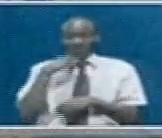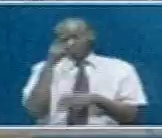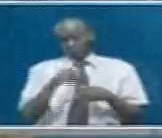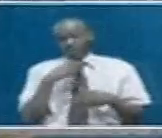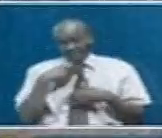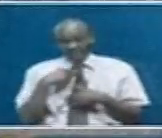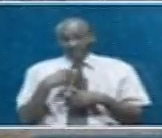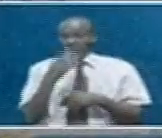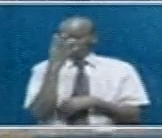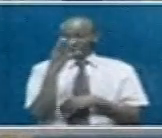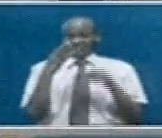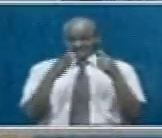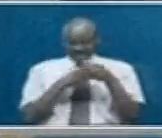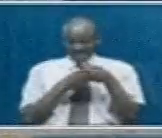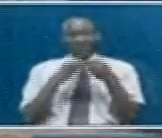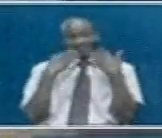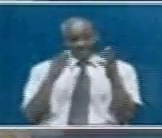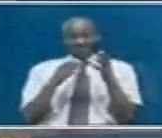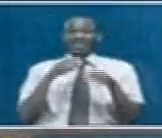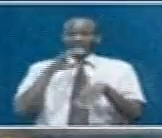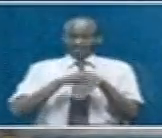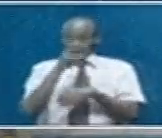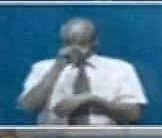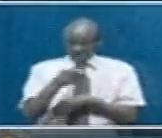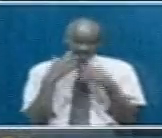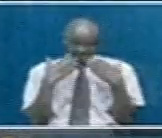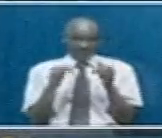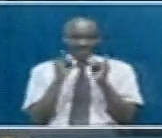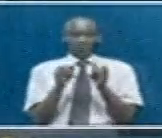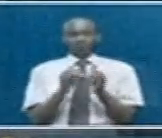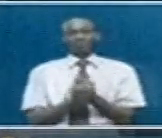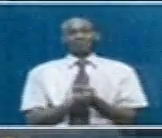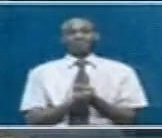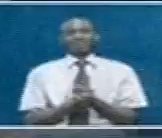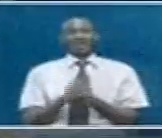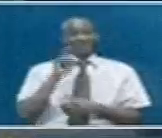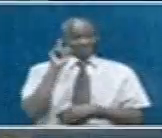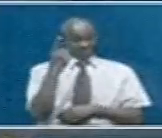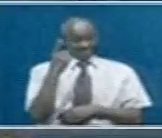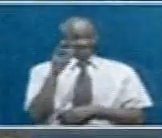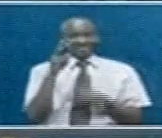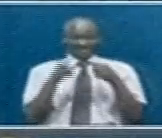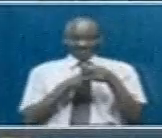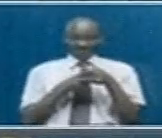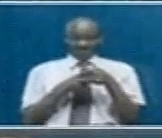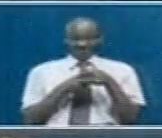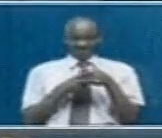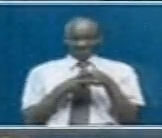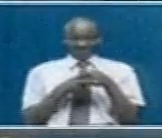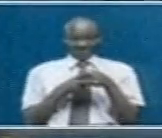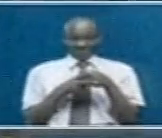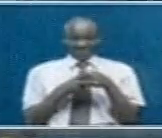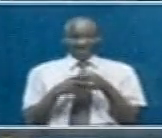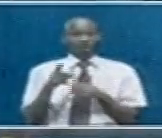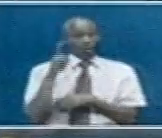them were selected to build the first 2,000 kilometers of new roads. The first seven lots is we